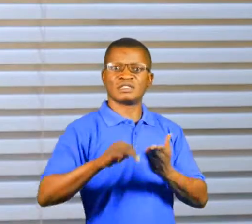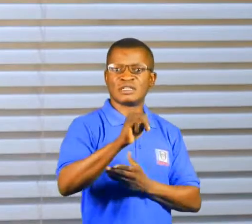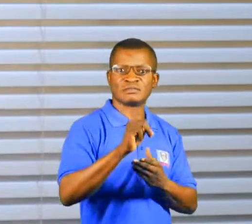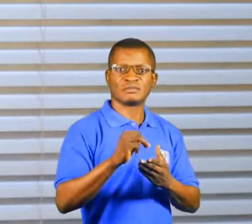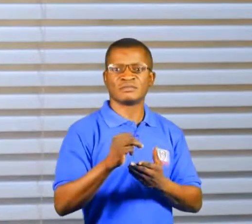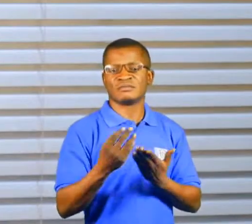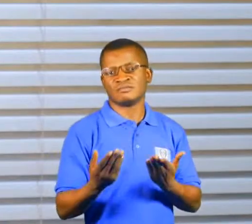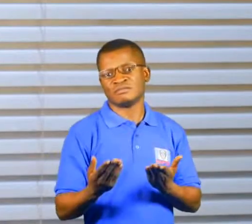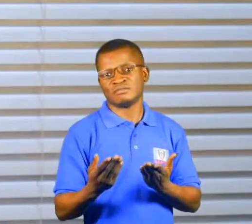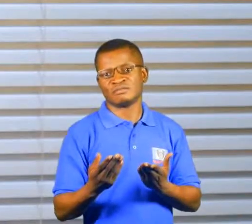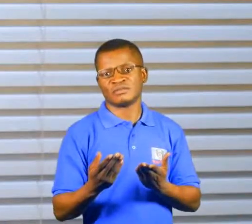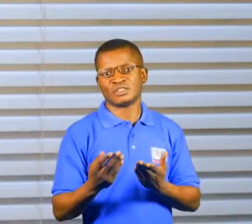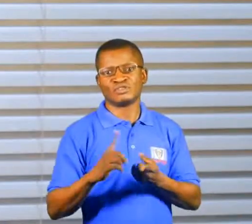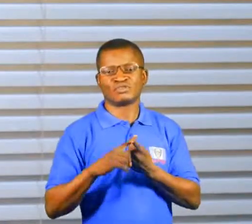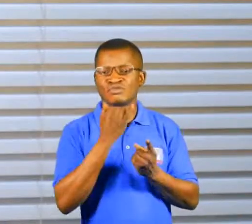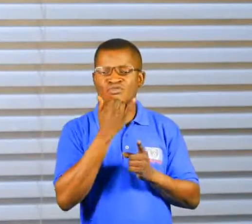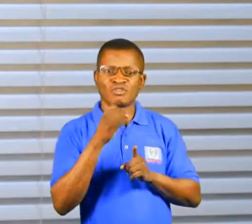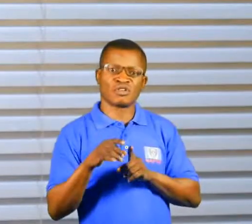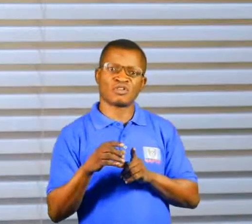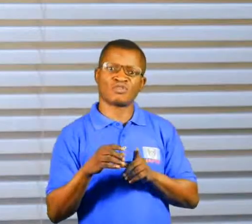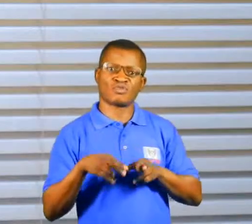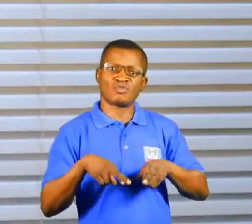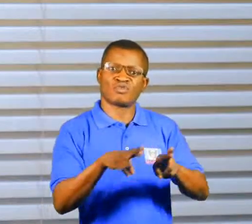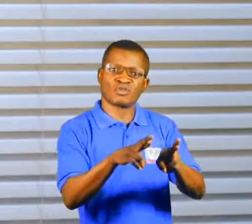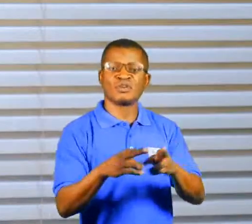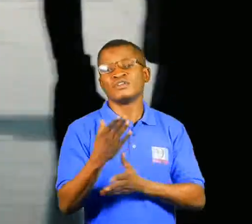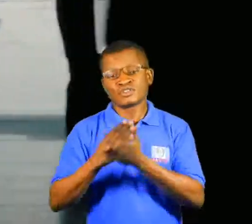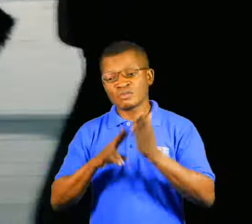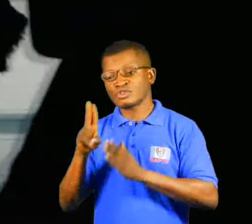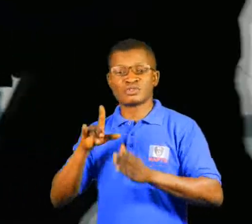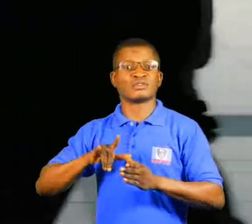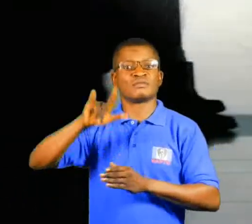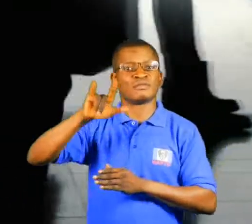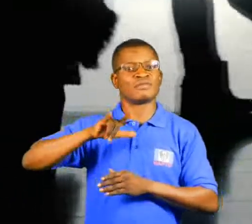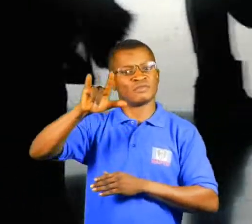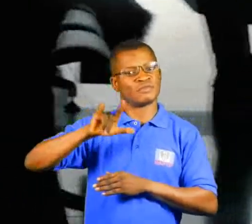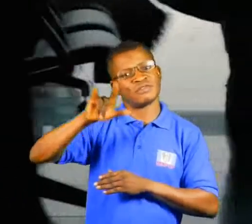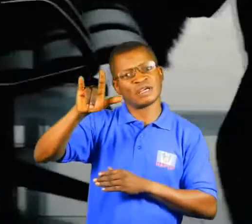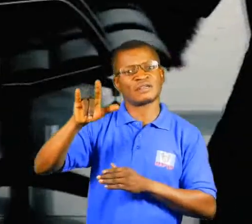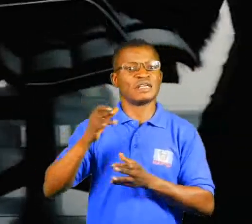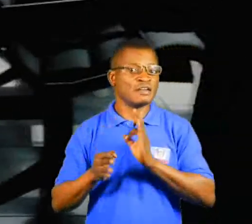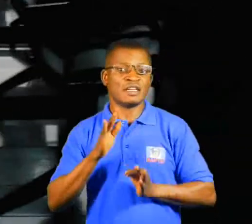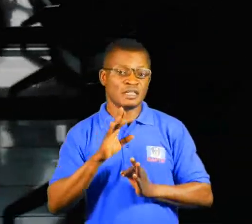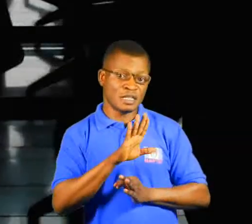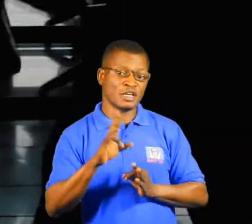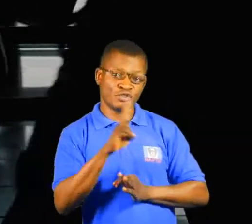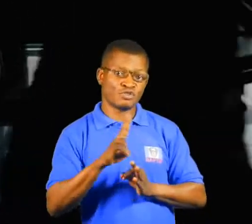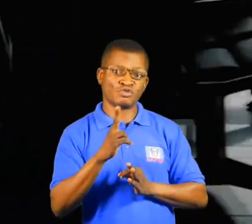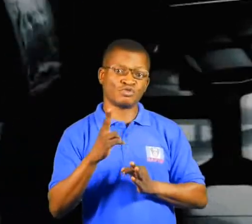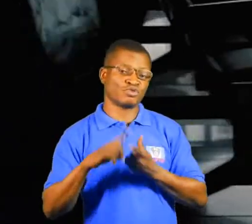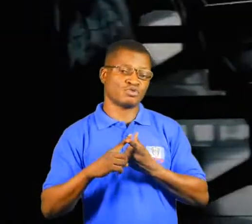use illegal route. When they are using flights, for example, there